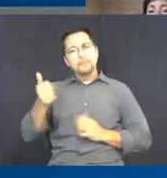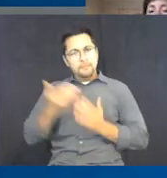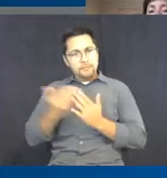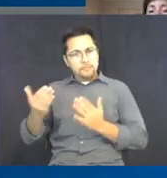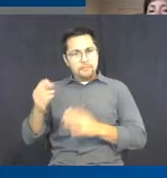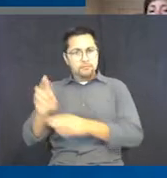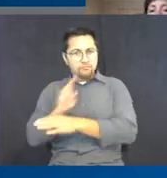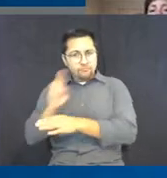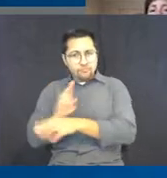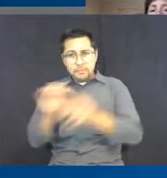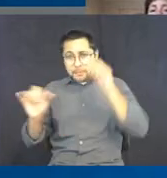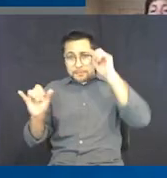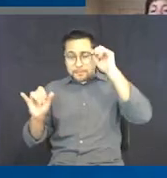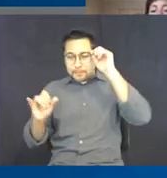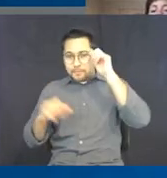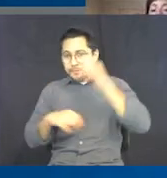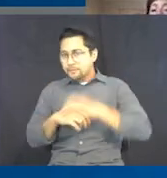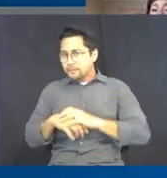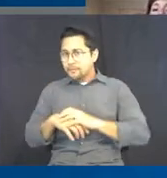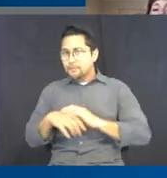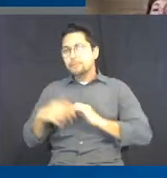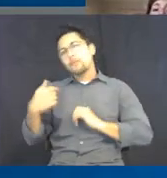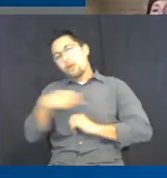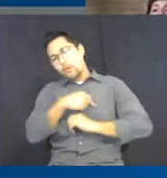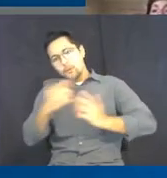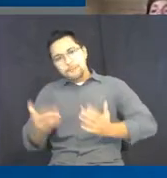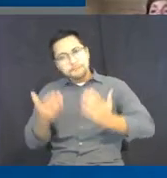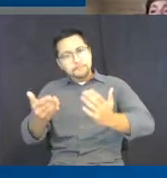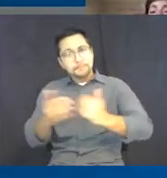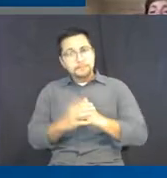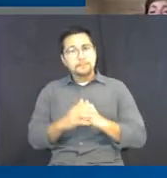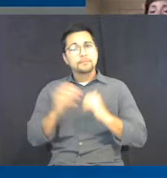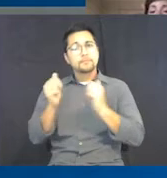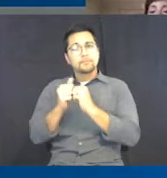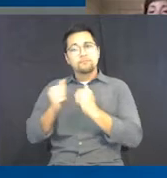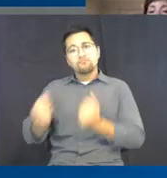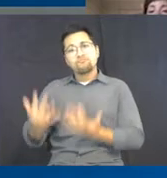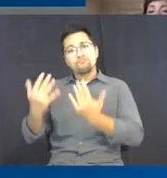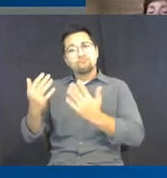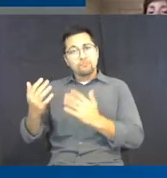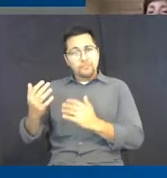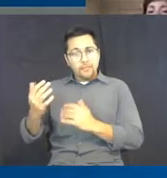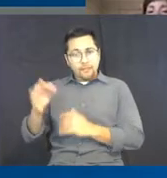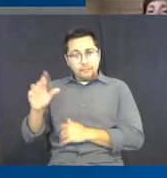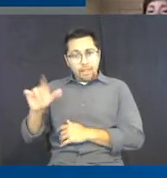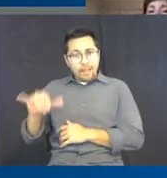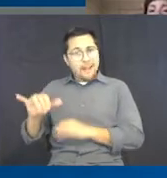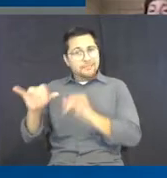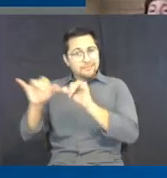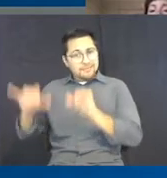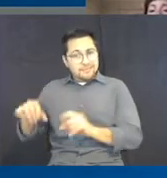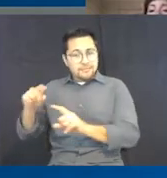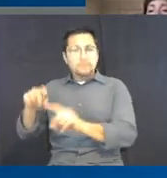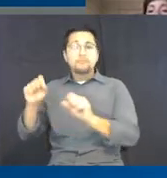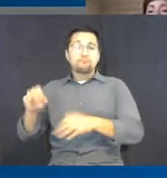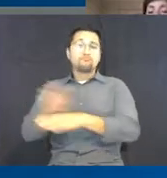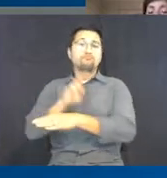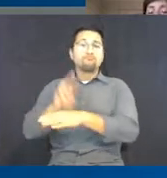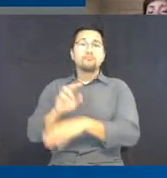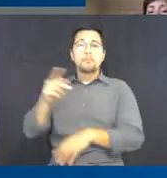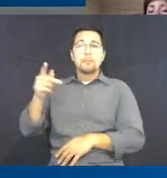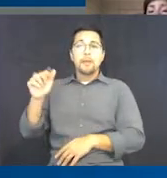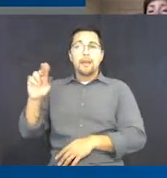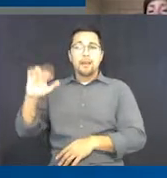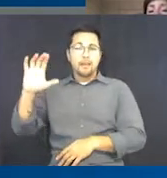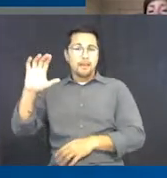if somebody maybe was overwhelmed or didn't know what to do and they just needed immediate assistance, they could just push a